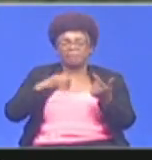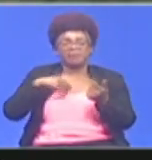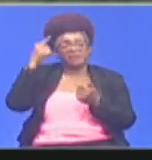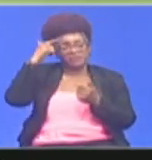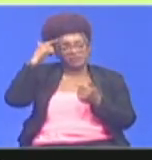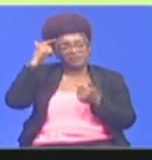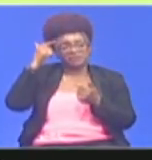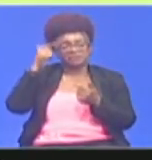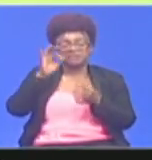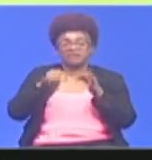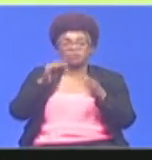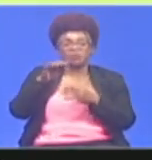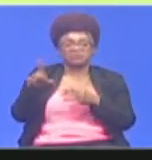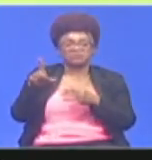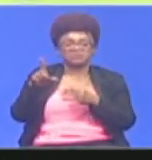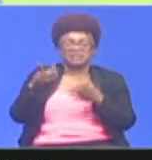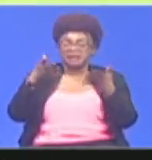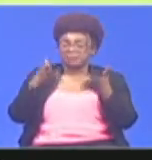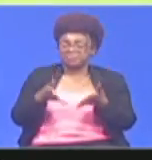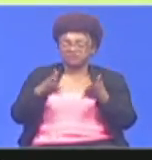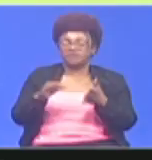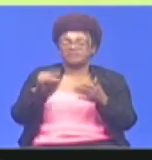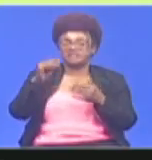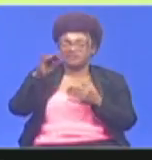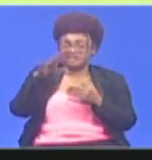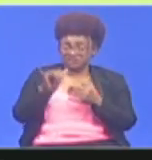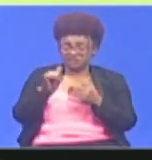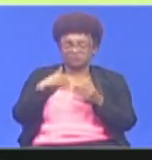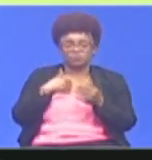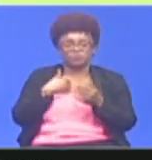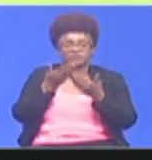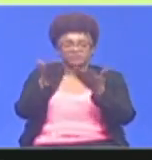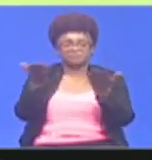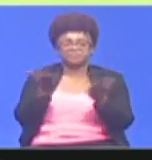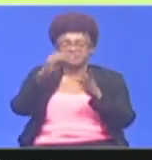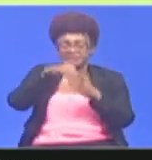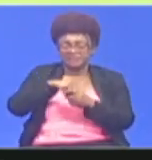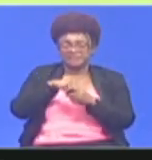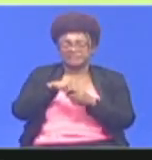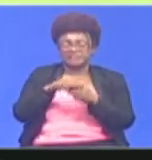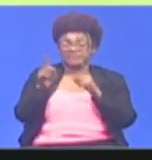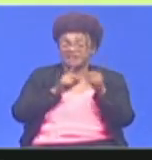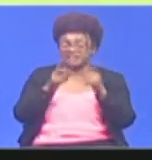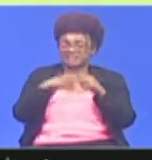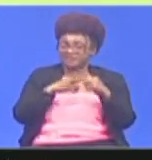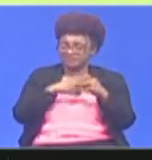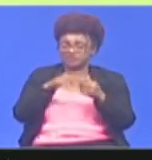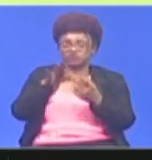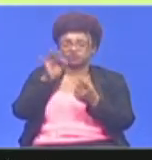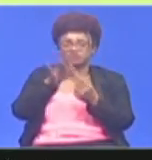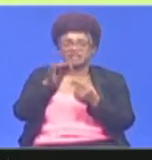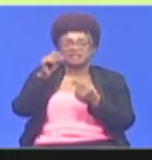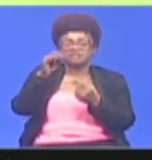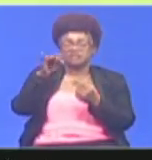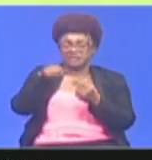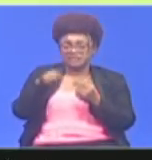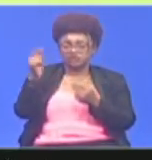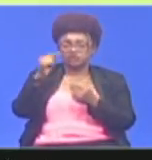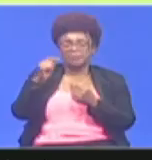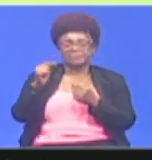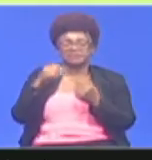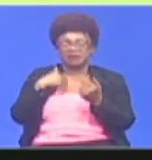even Wales. The presence of our Sevens legend Waisale Serevi in the Safari Sevens shows that the stature of this tournament has gone